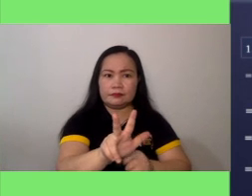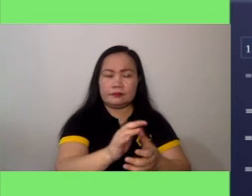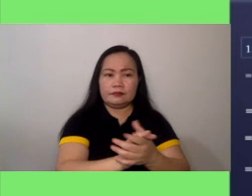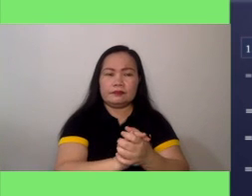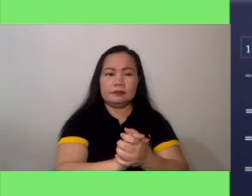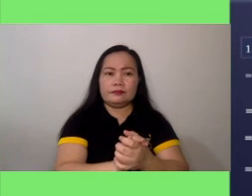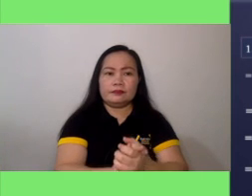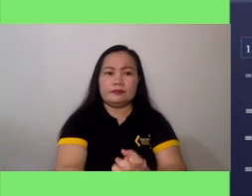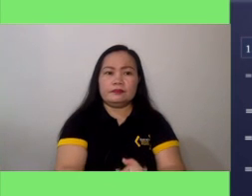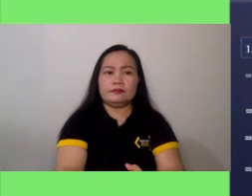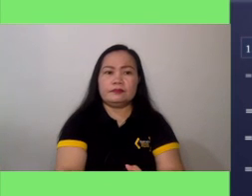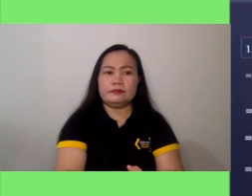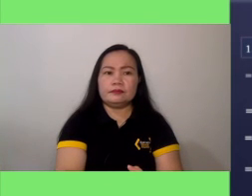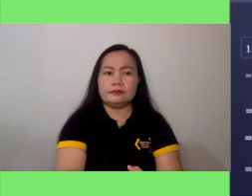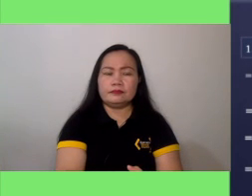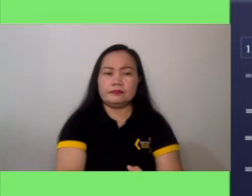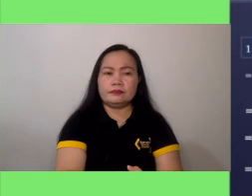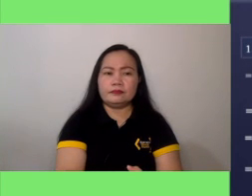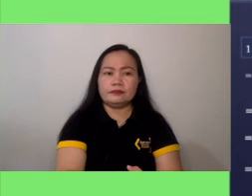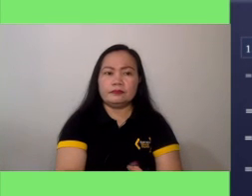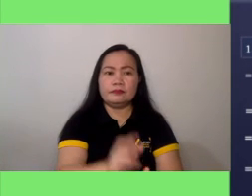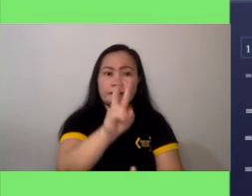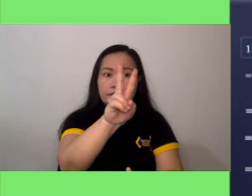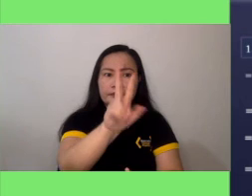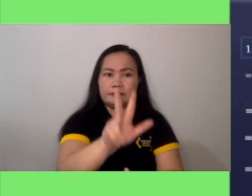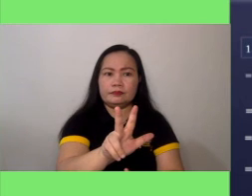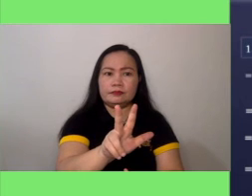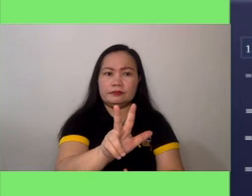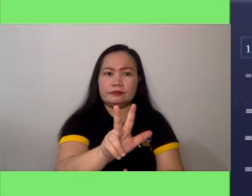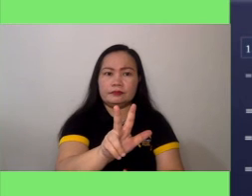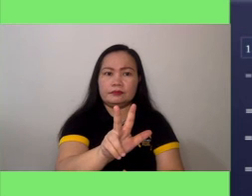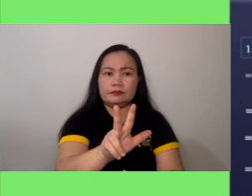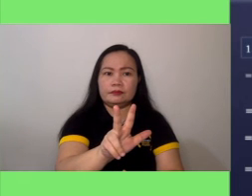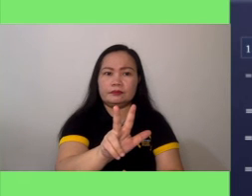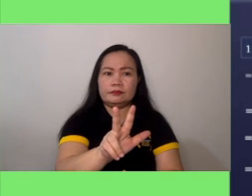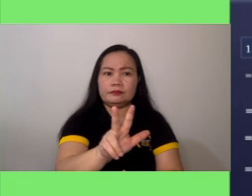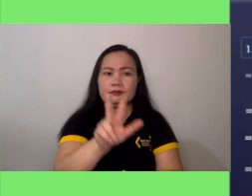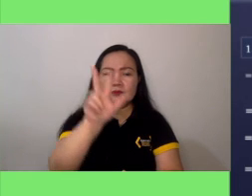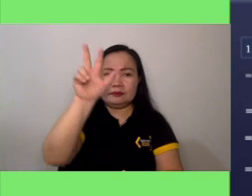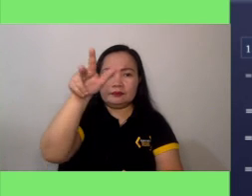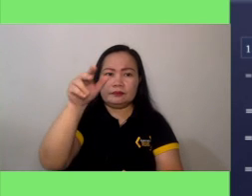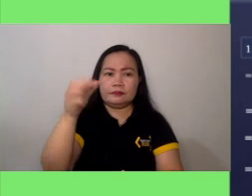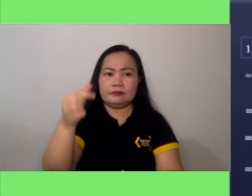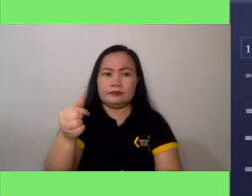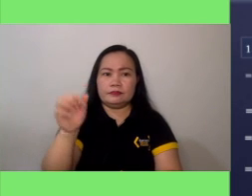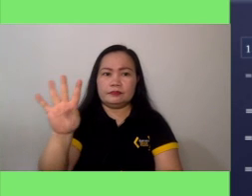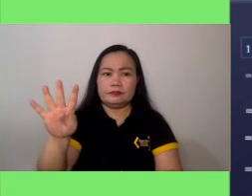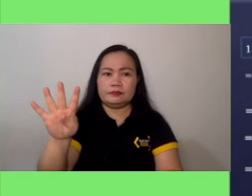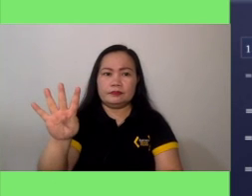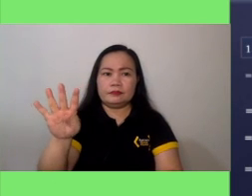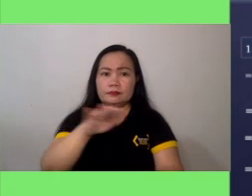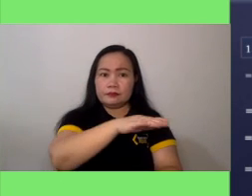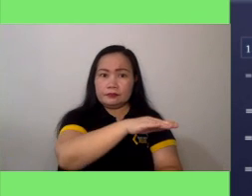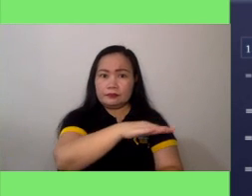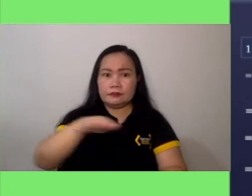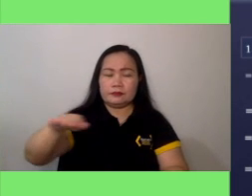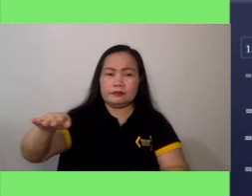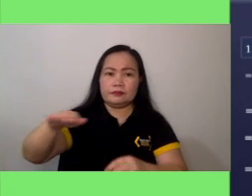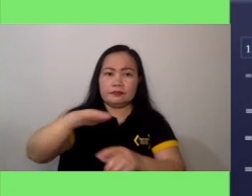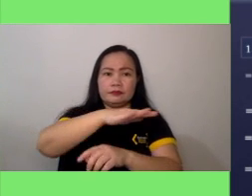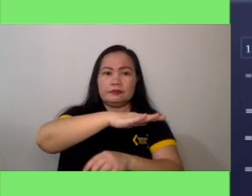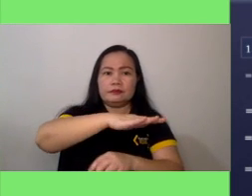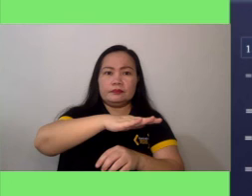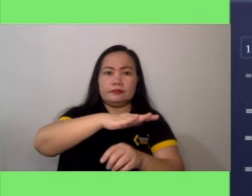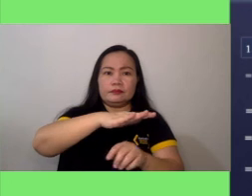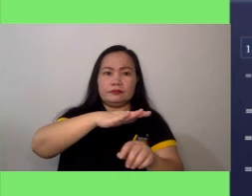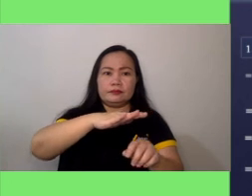3x cubed. Okay? So, ito po ay x. So, substitute natin si 2/3 dito. Plus 4 over